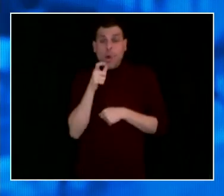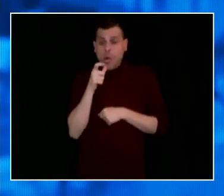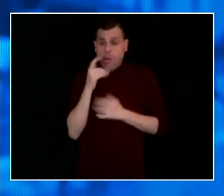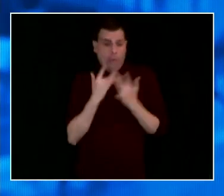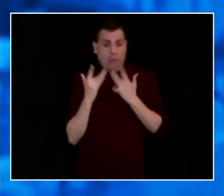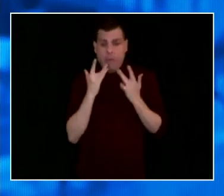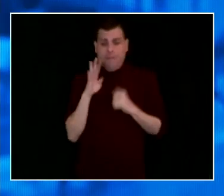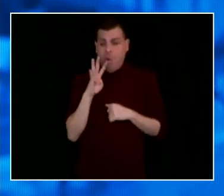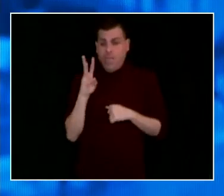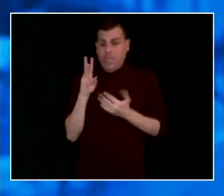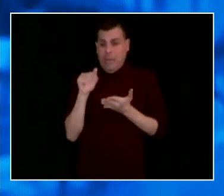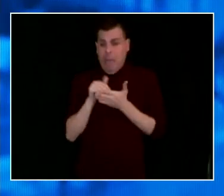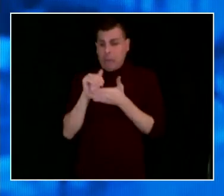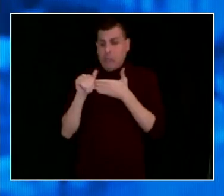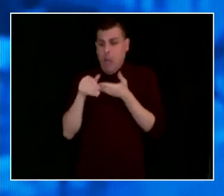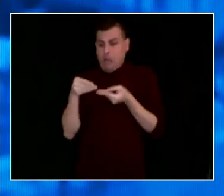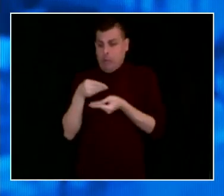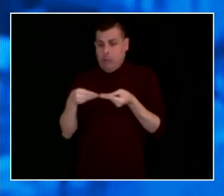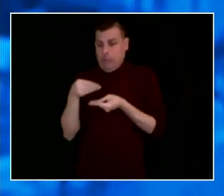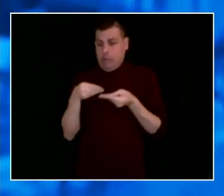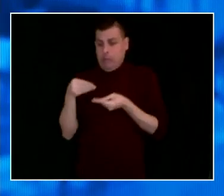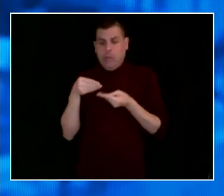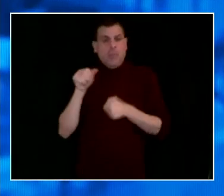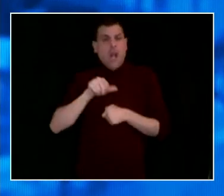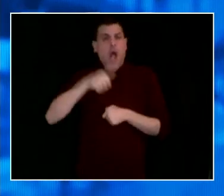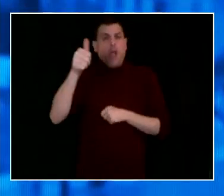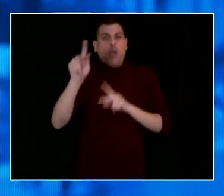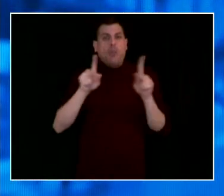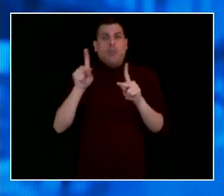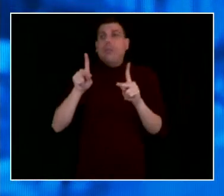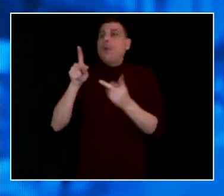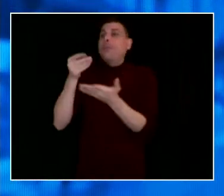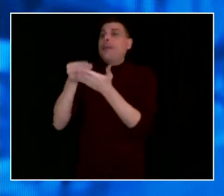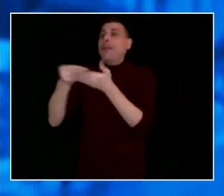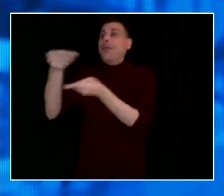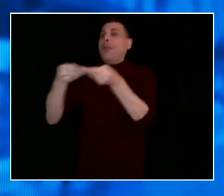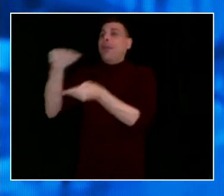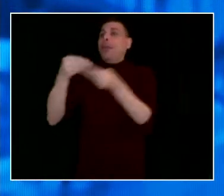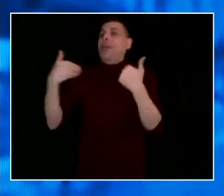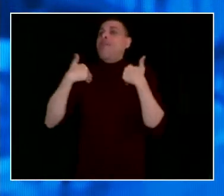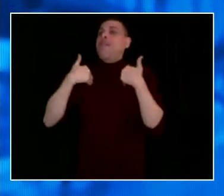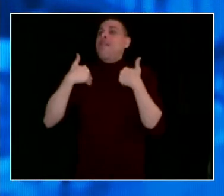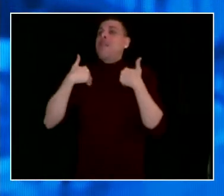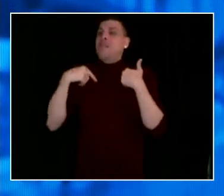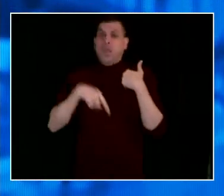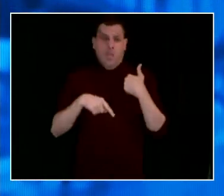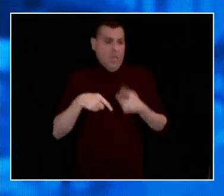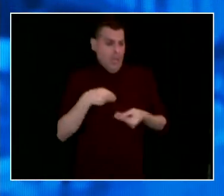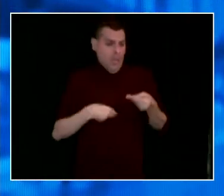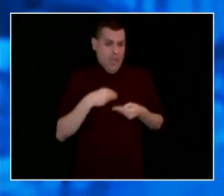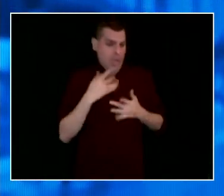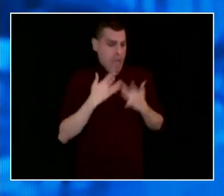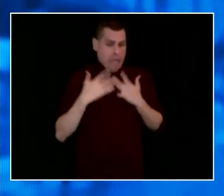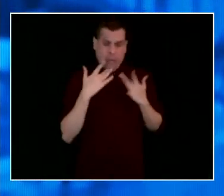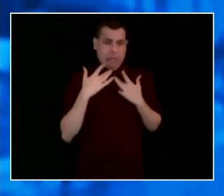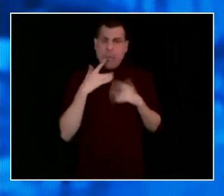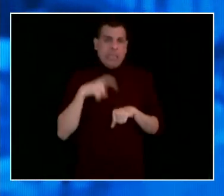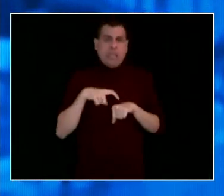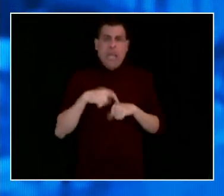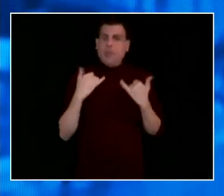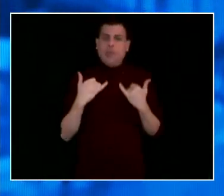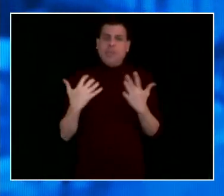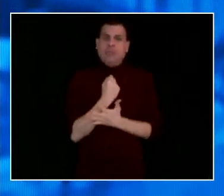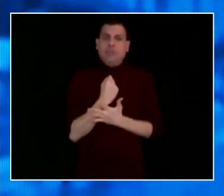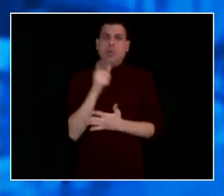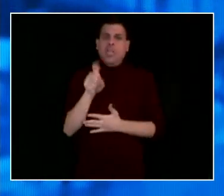and other New Yorkers making do with less. It's very clear. Time to axe the tax.